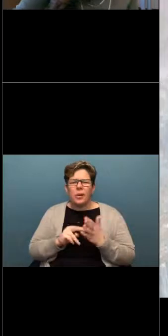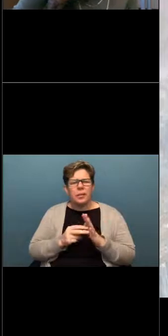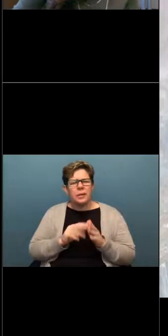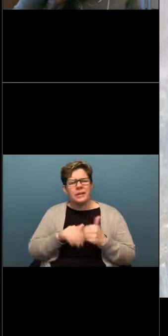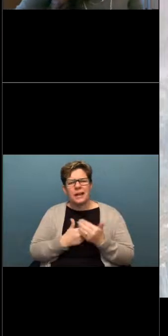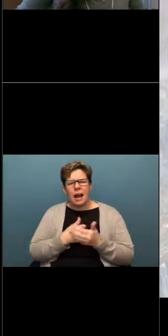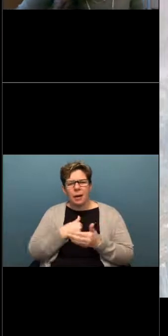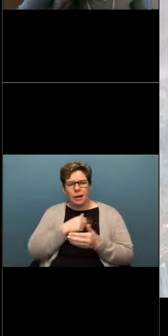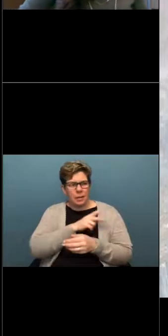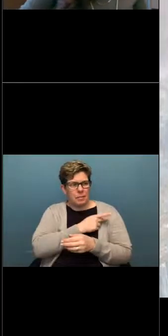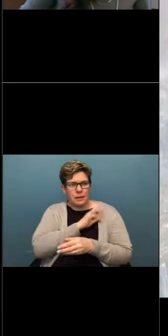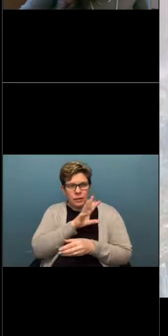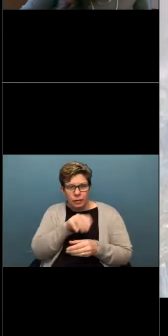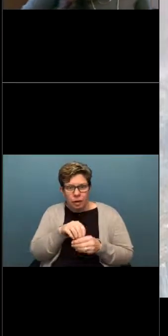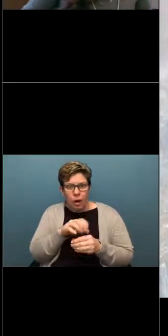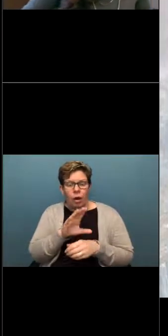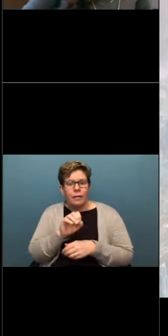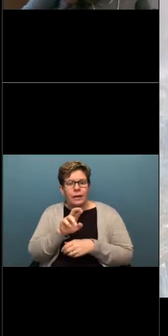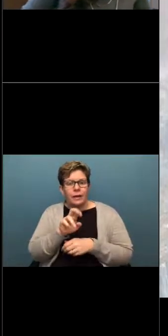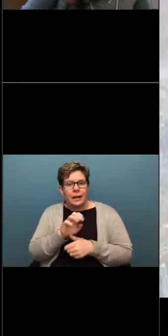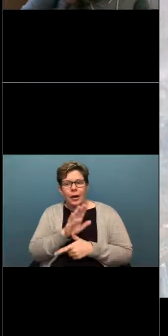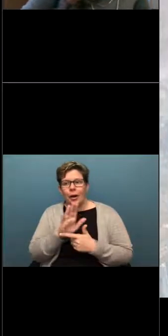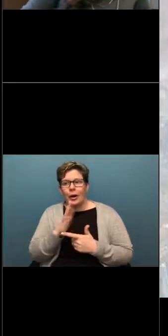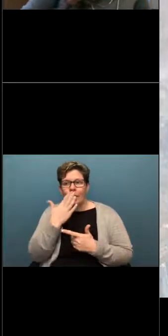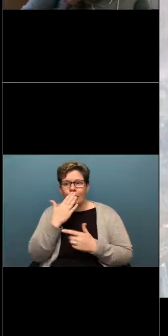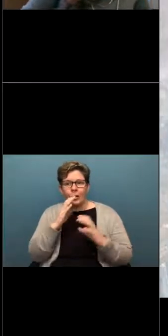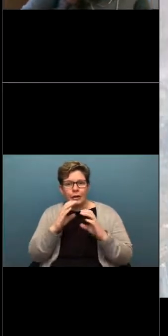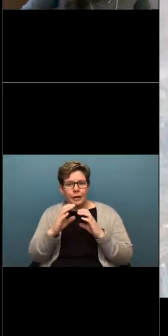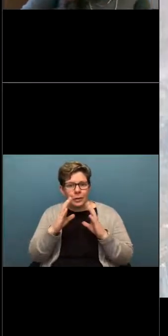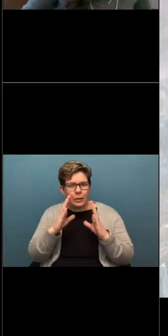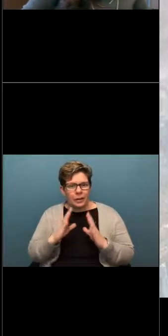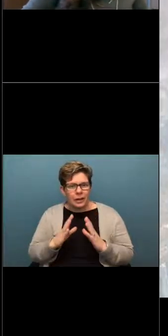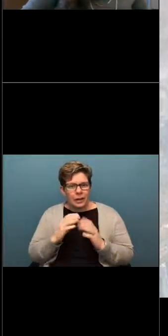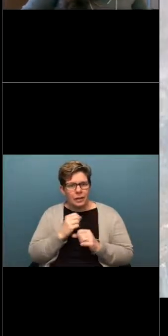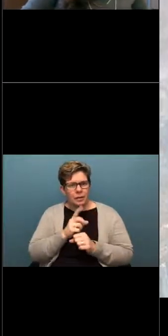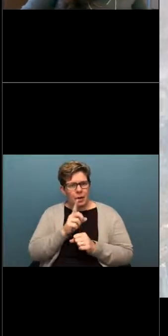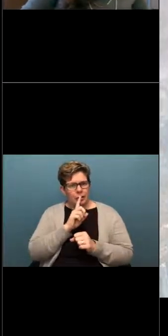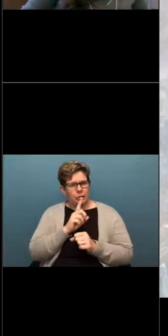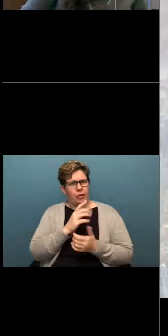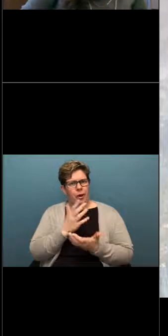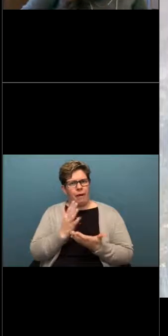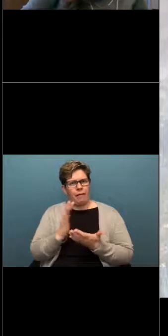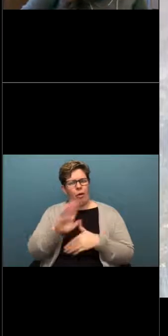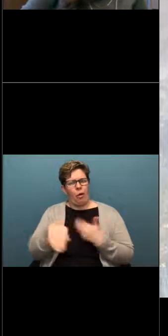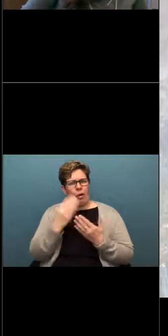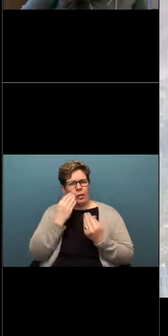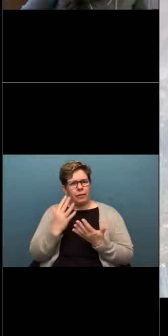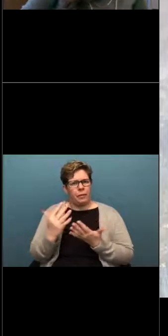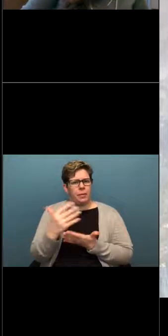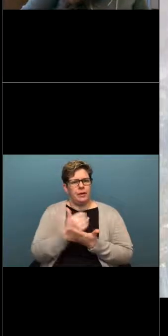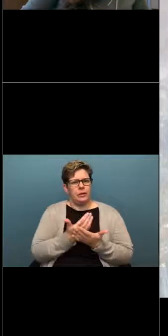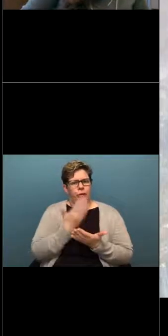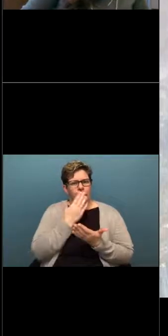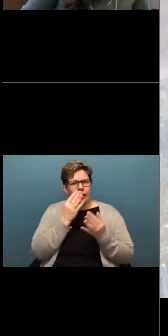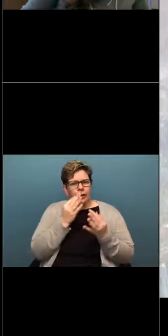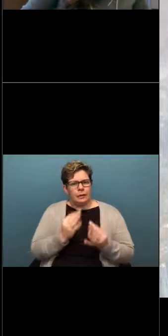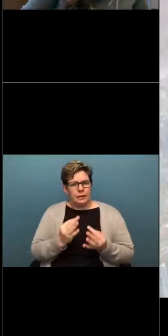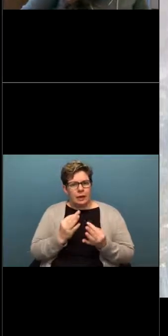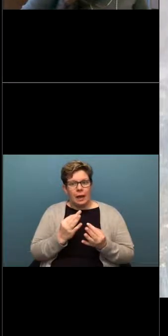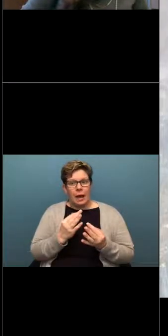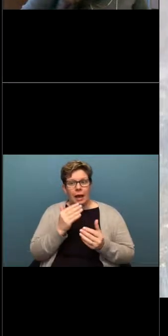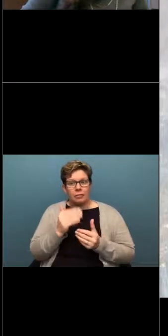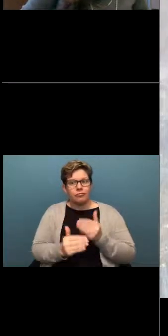care and be good communicators so we stay informed, make good decisions, and get one step closer to meeting our health